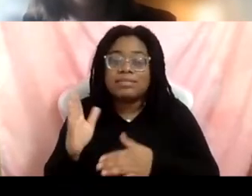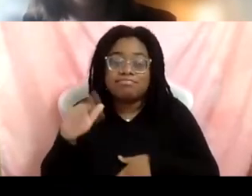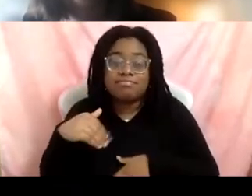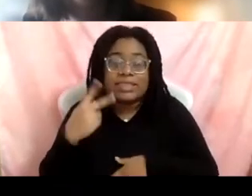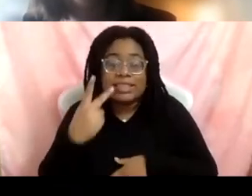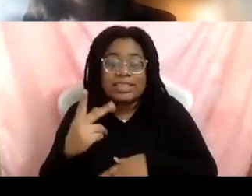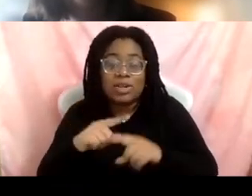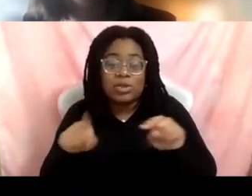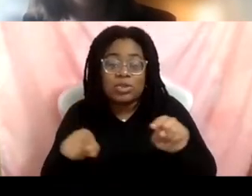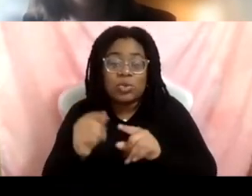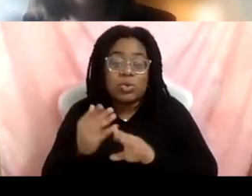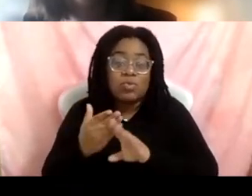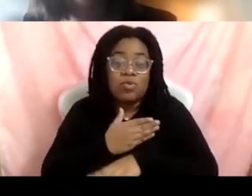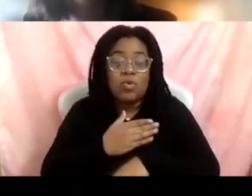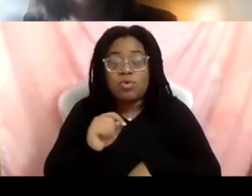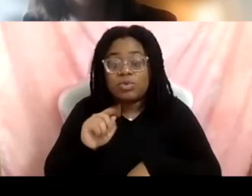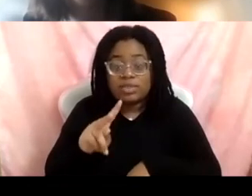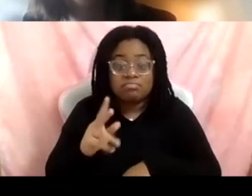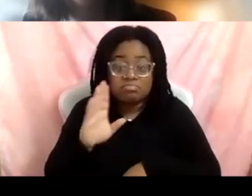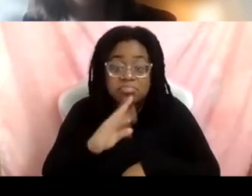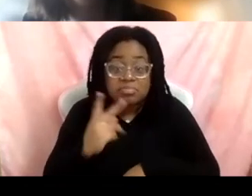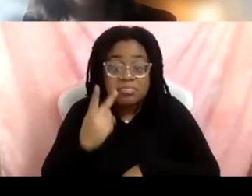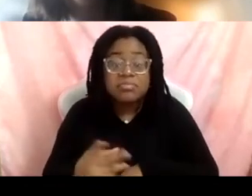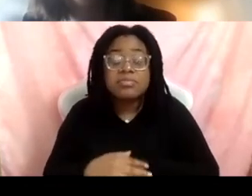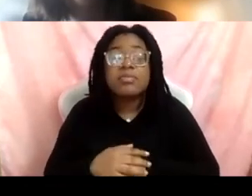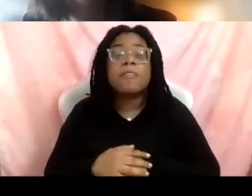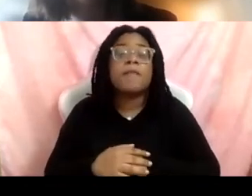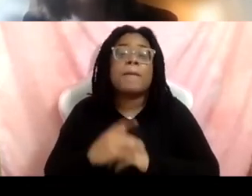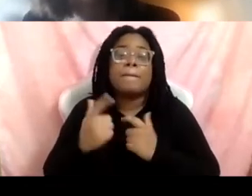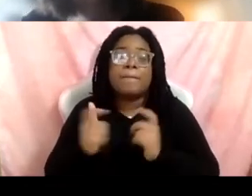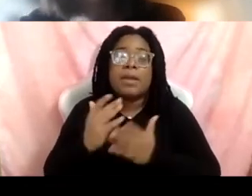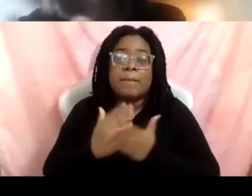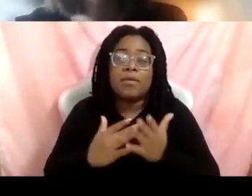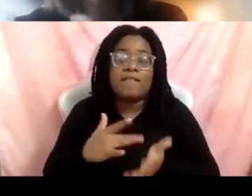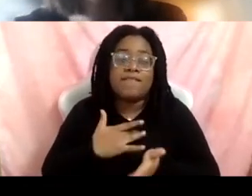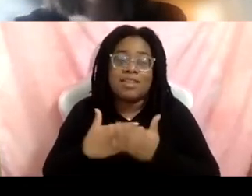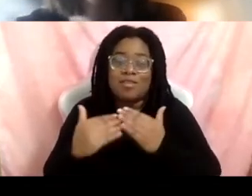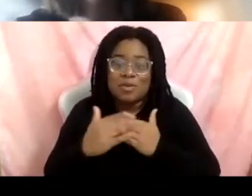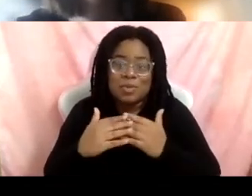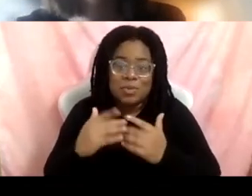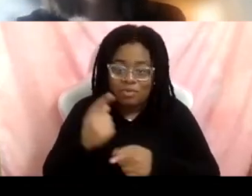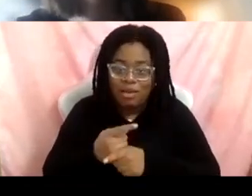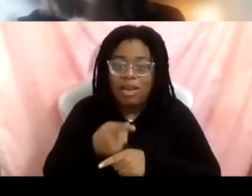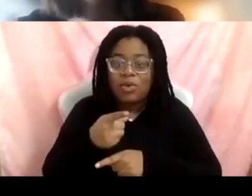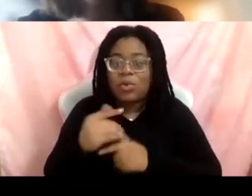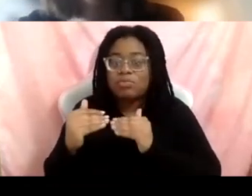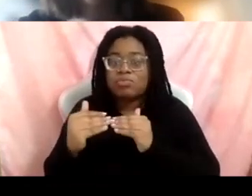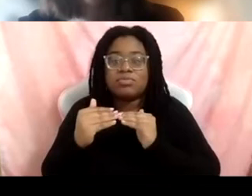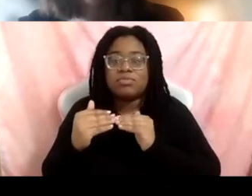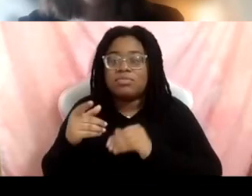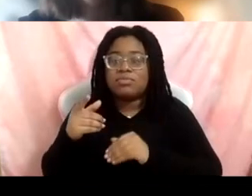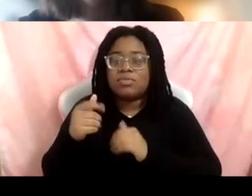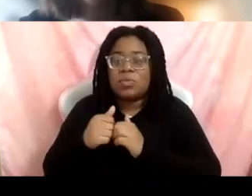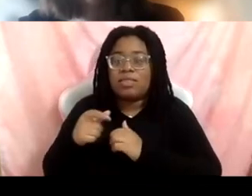screen or on TV. So I think a big part of it is like feeling comfortable, right? Like with your peers or with